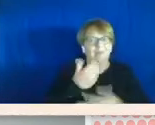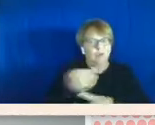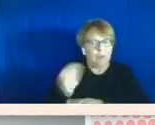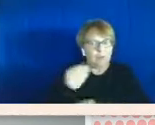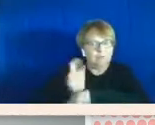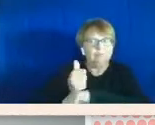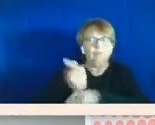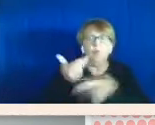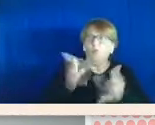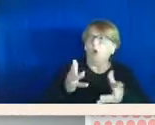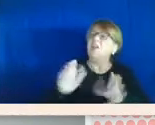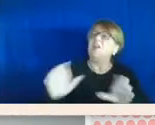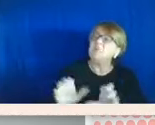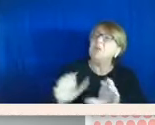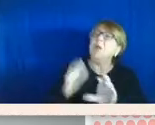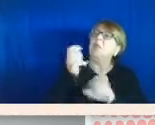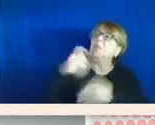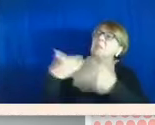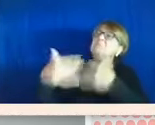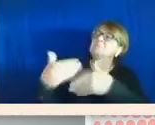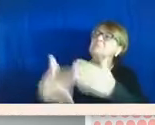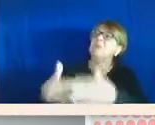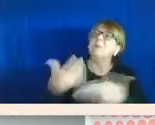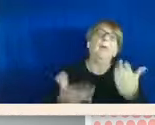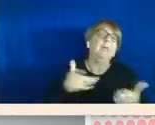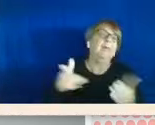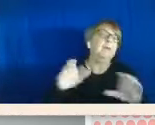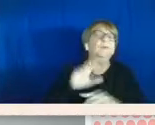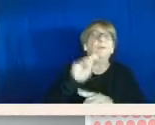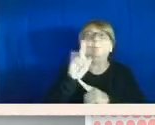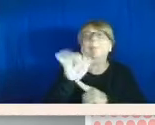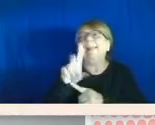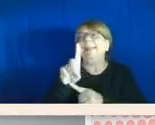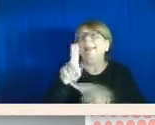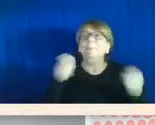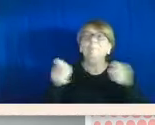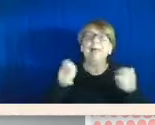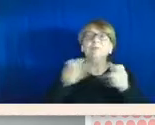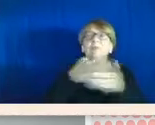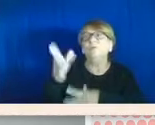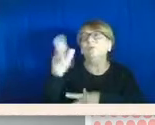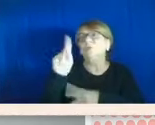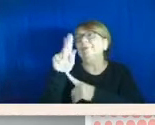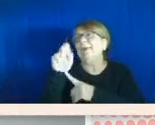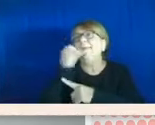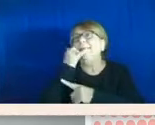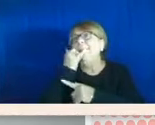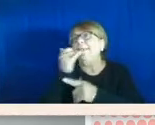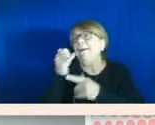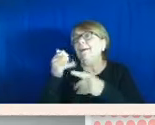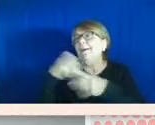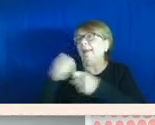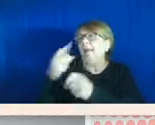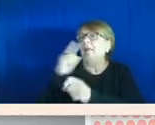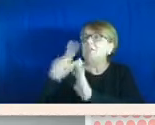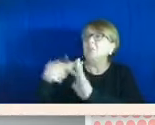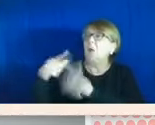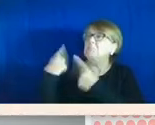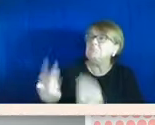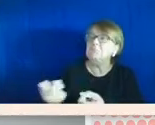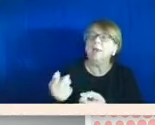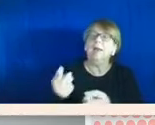some fashion. They might have been doing Medicaid management via telehealth for a while, and maybe not so much some of